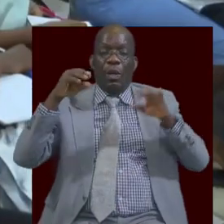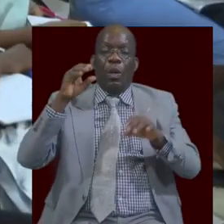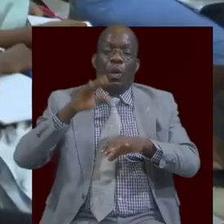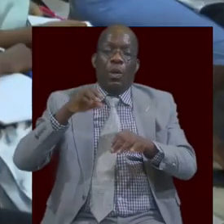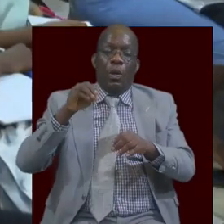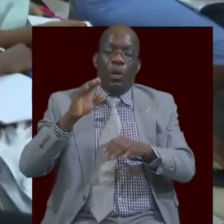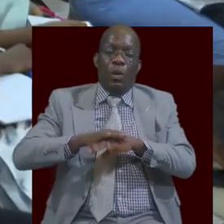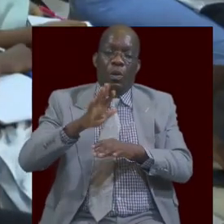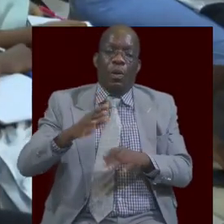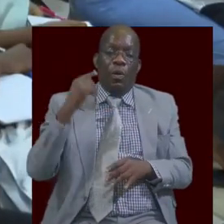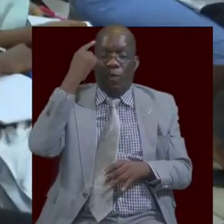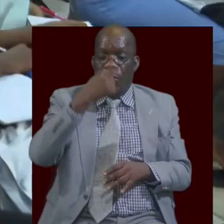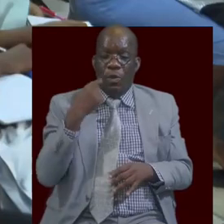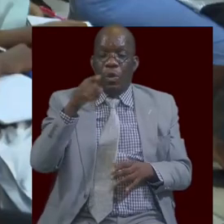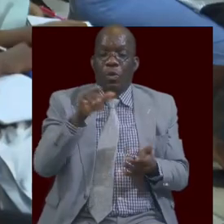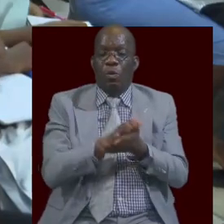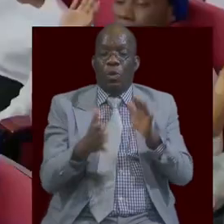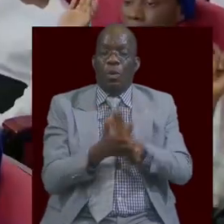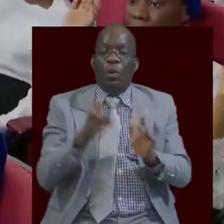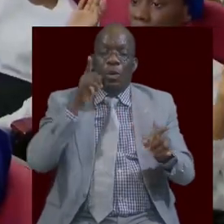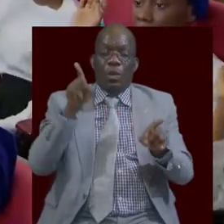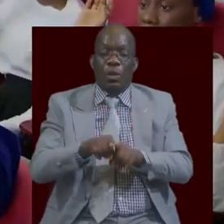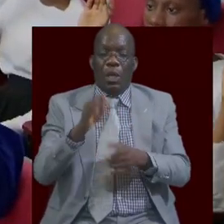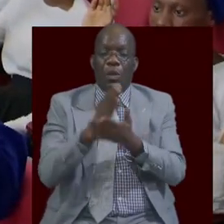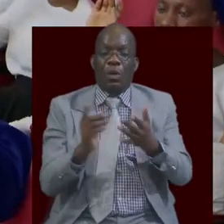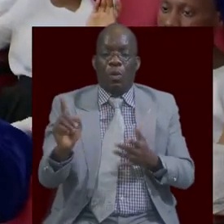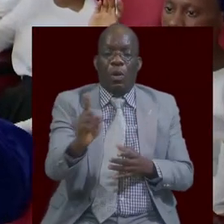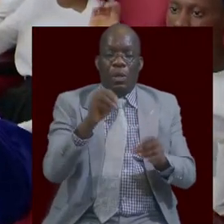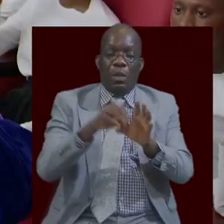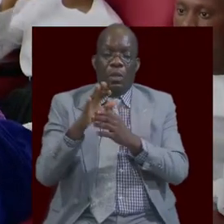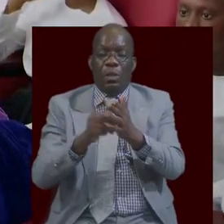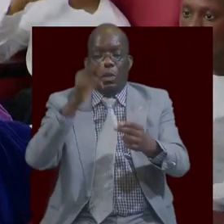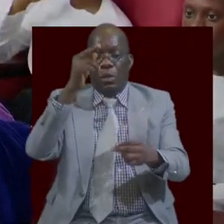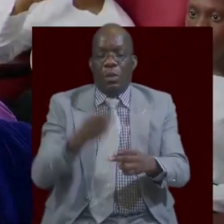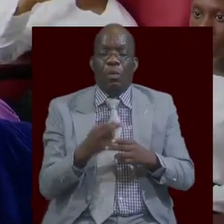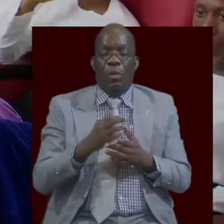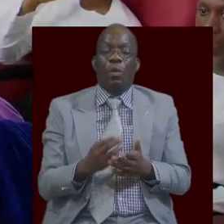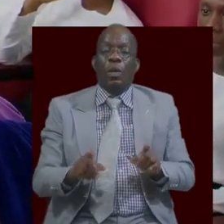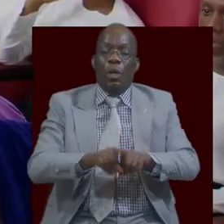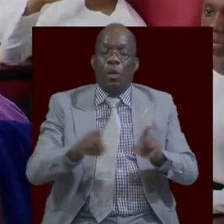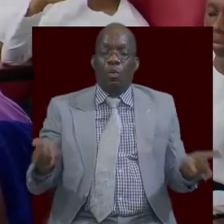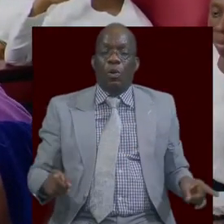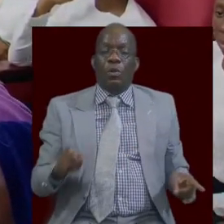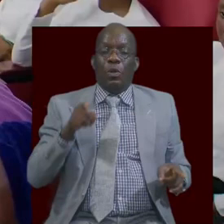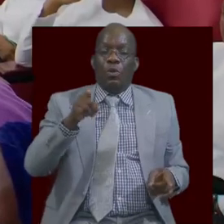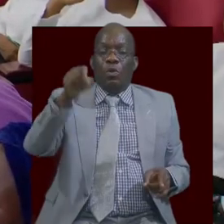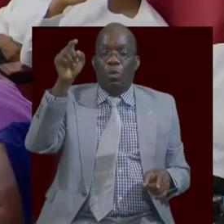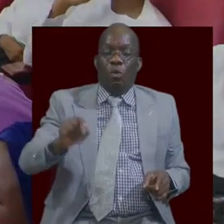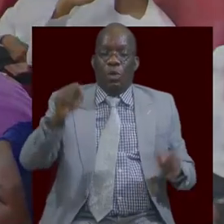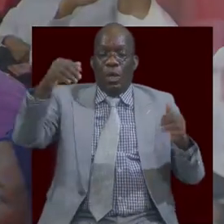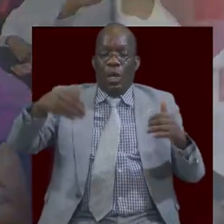sister somebody in Jesus' name. But you must have